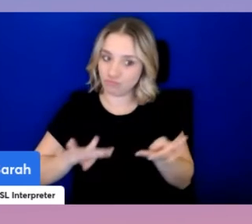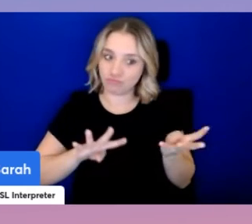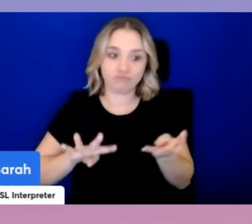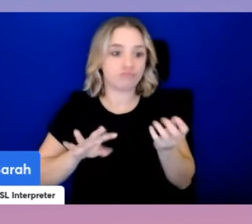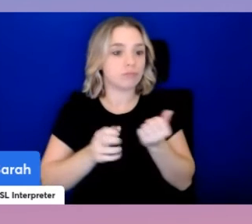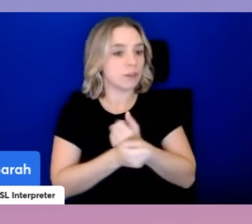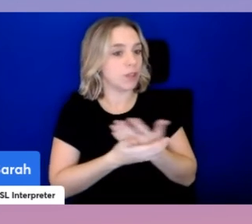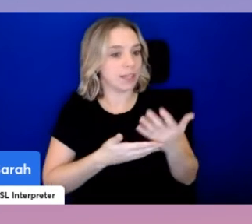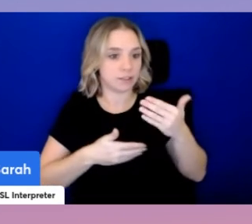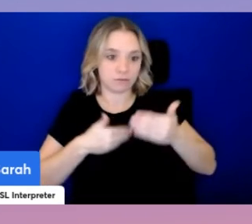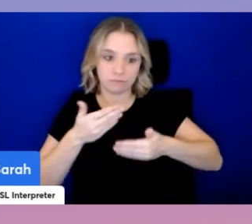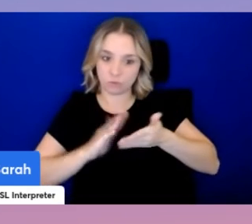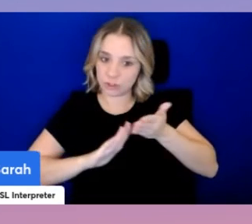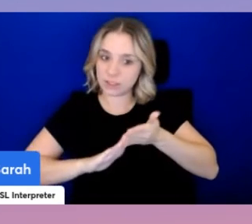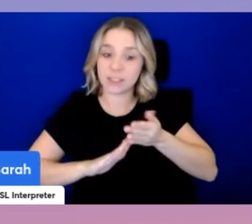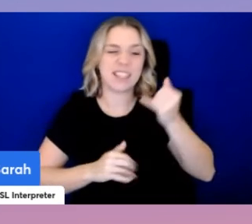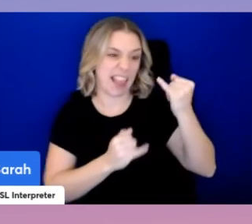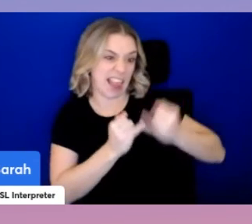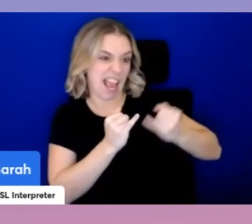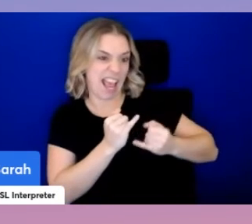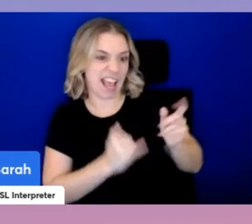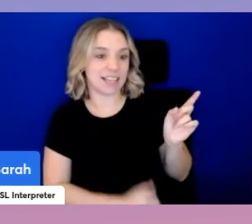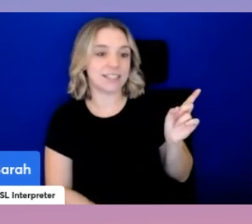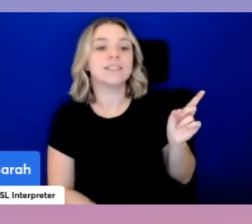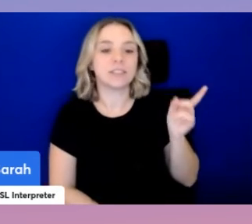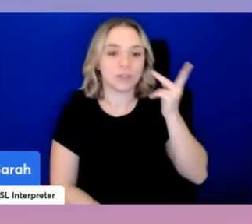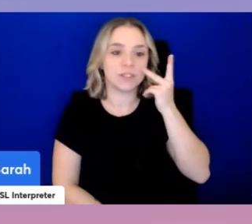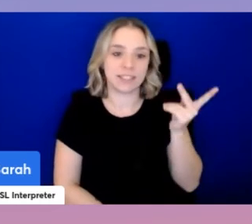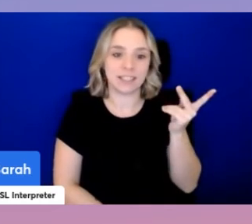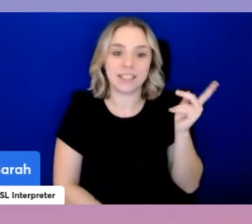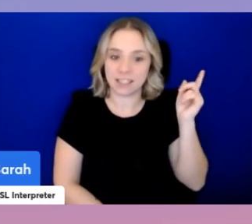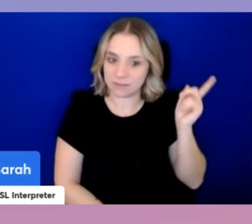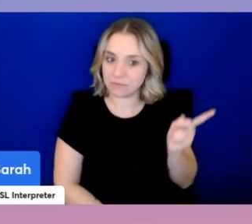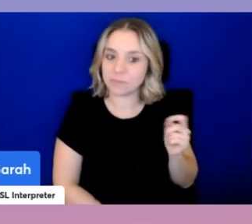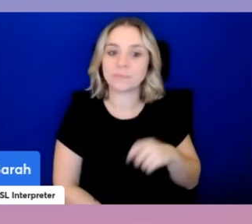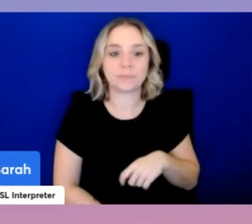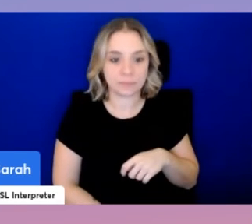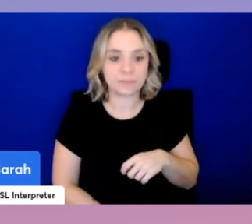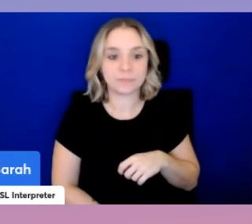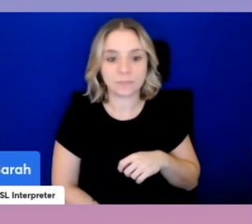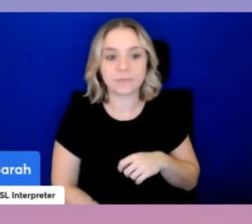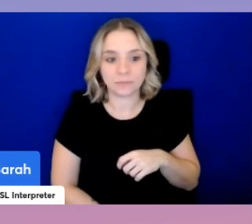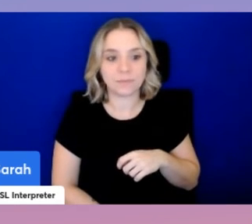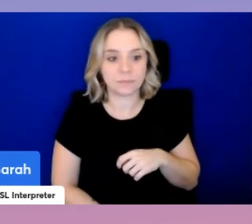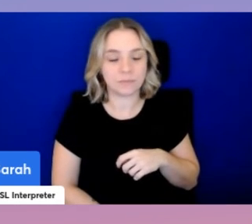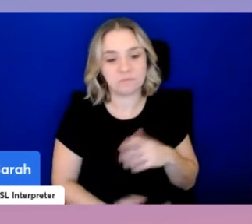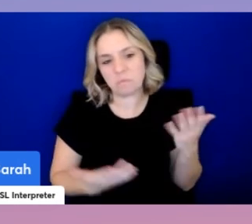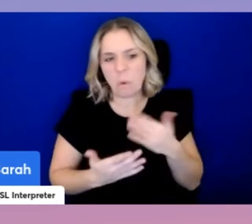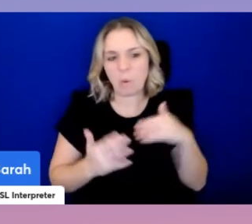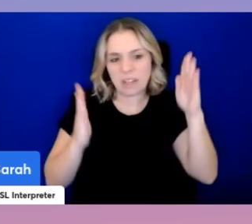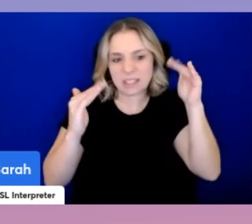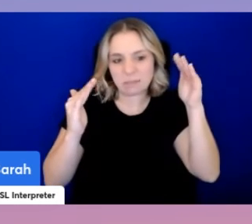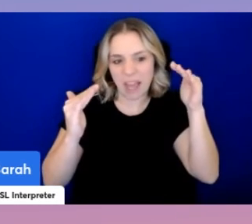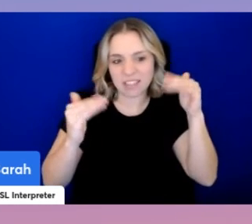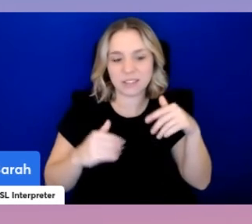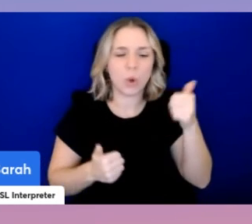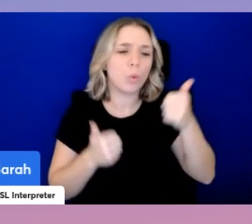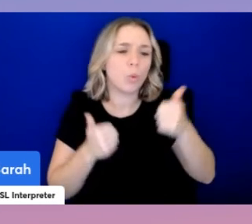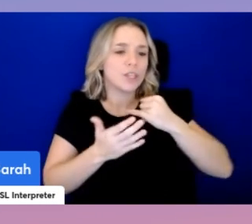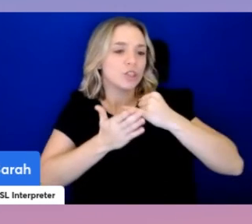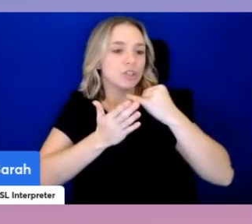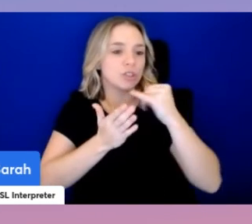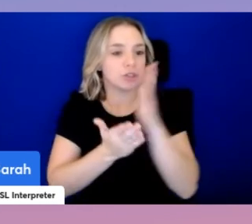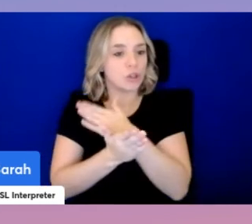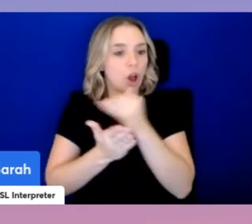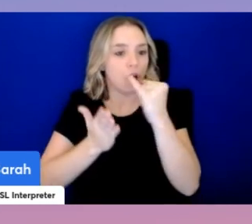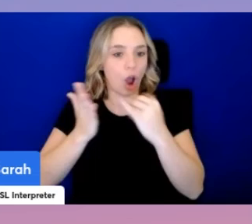If we go to the last one, we can get the output, right, that we were expecting, which artists release the most songs every